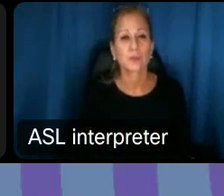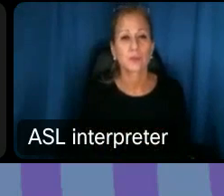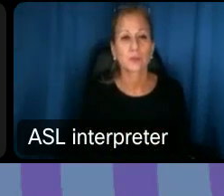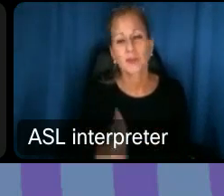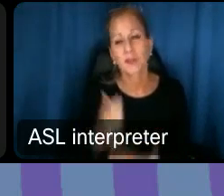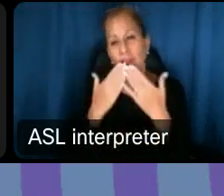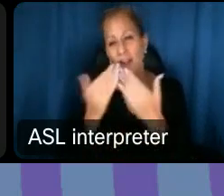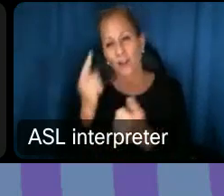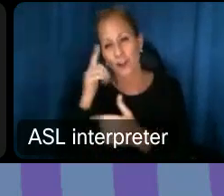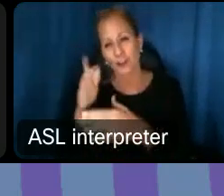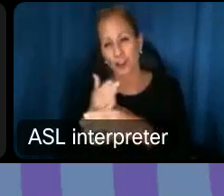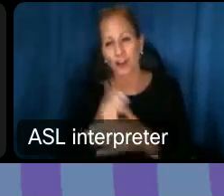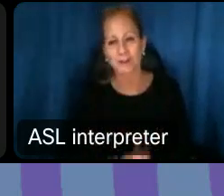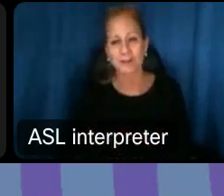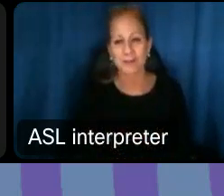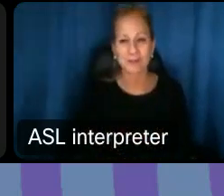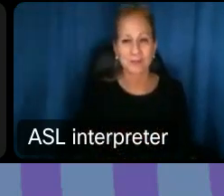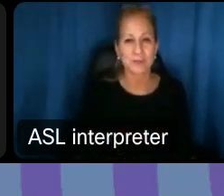Thank you everyone for sharing.